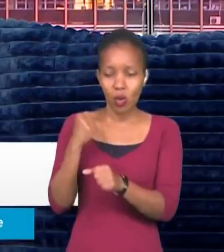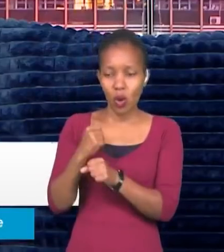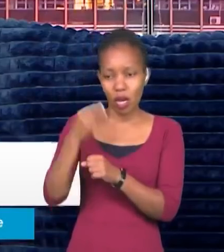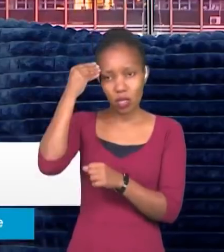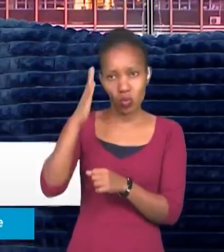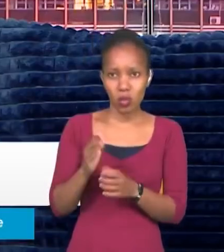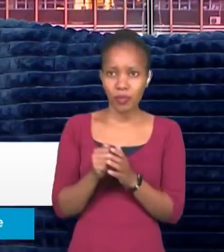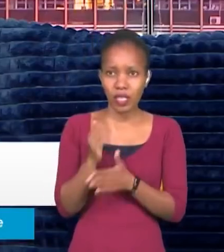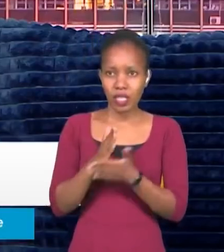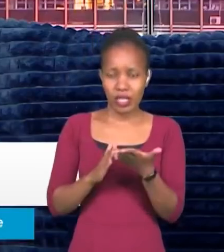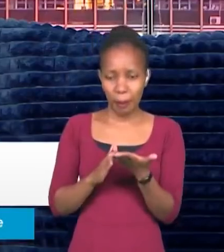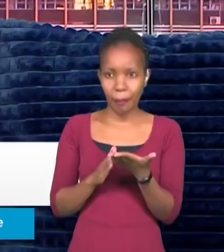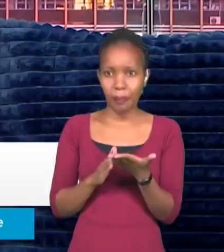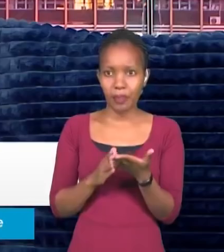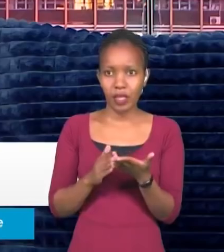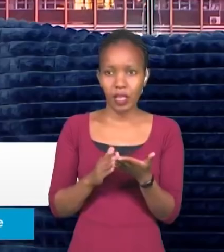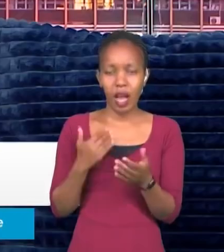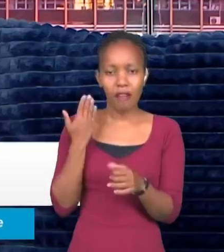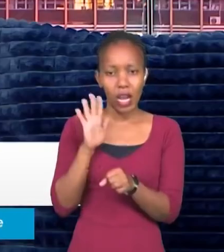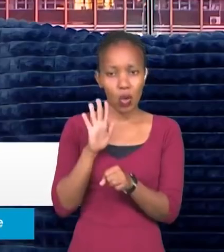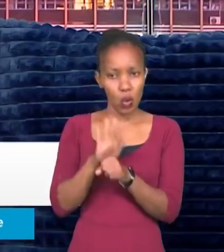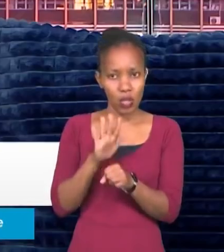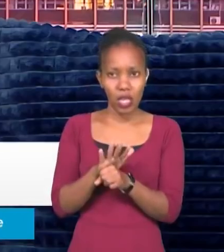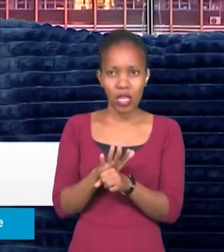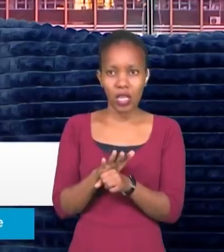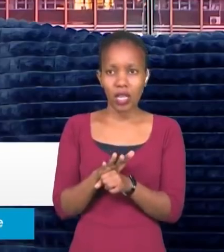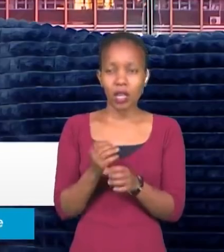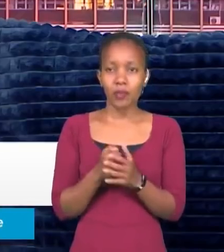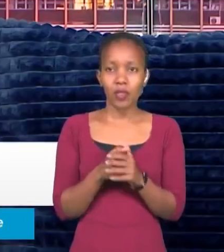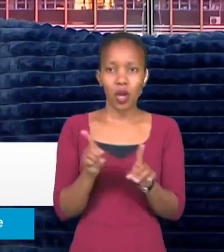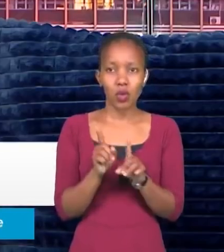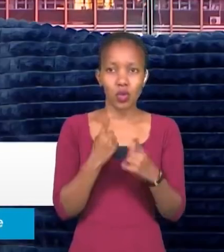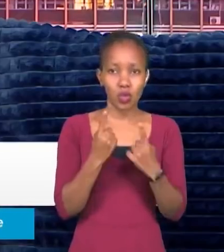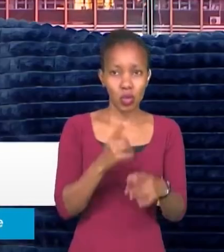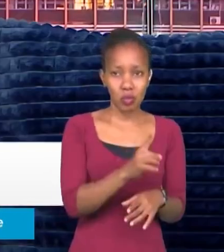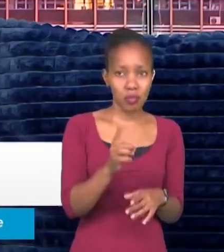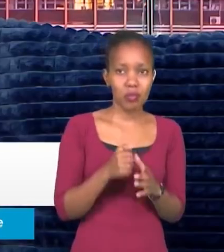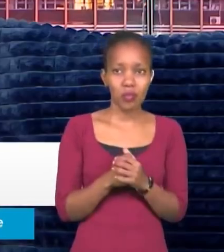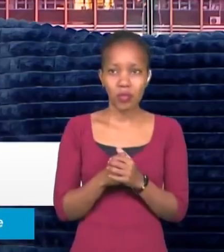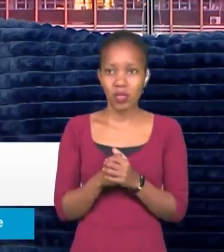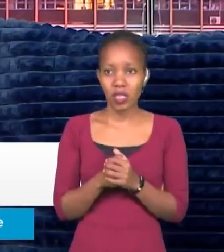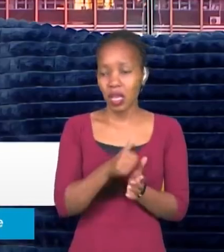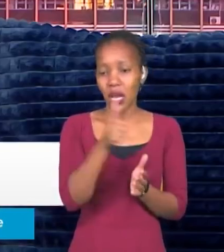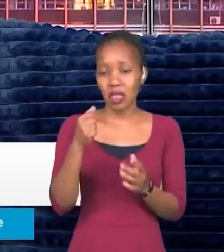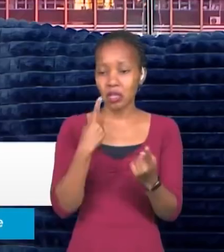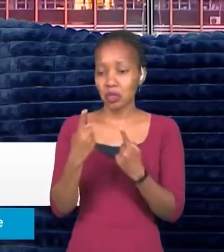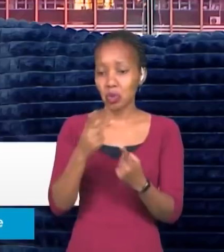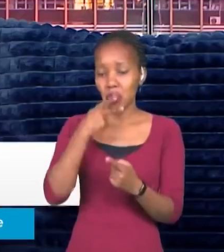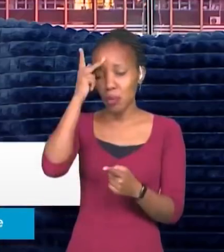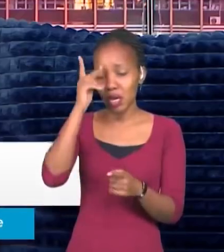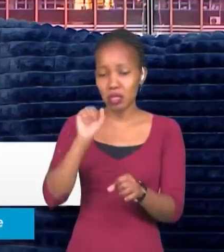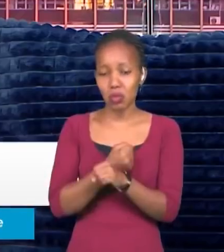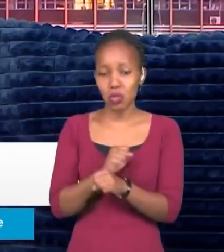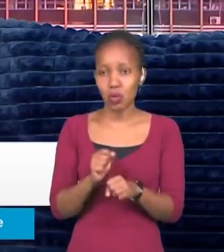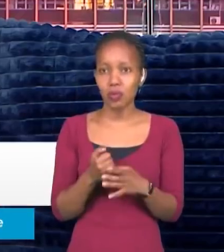and you find that some of them are going through a lot, yeah, and they can only talk to you. Some, yeah, of them can't even talk to their parents about what they're going through. Sure. And